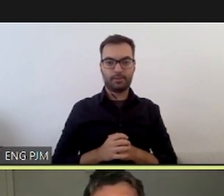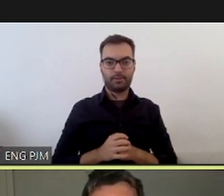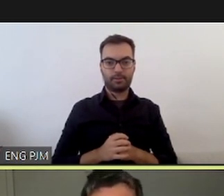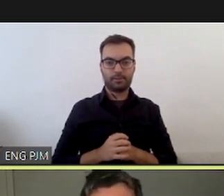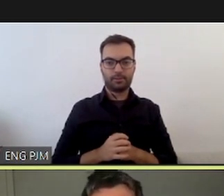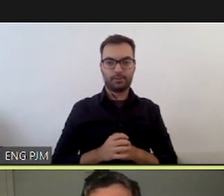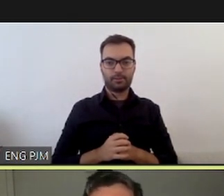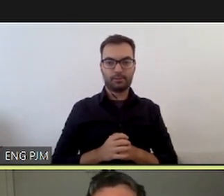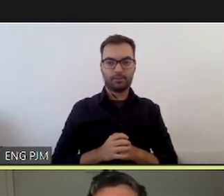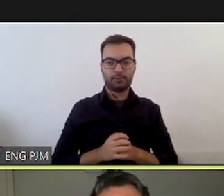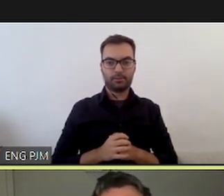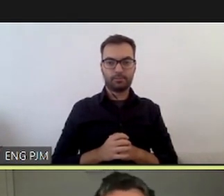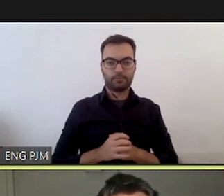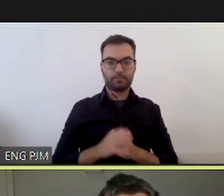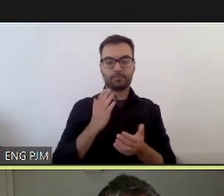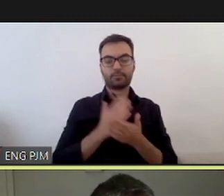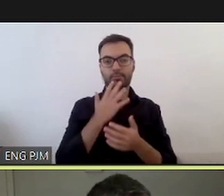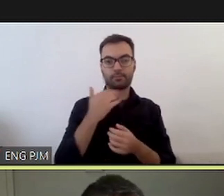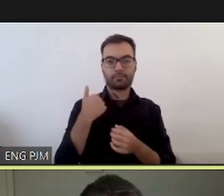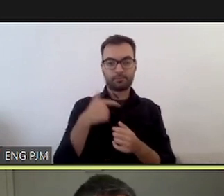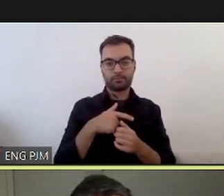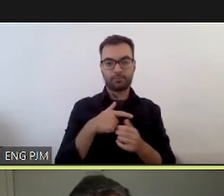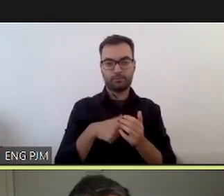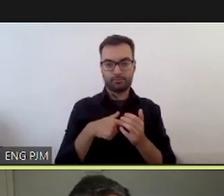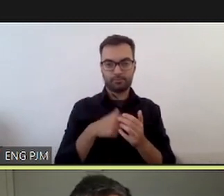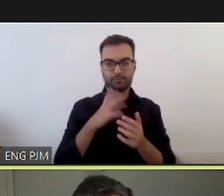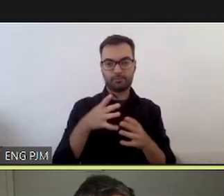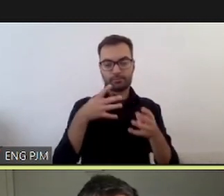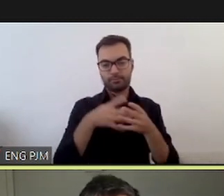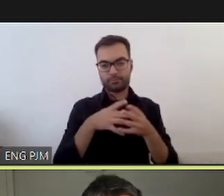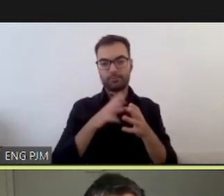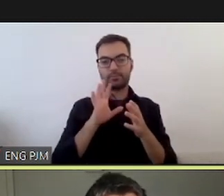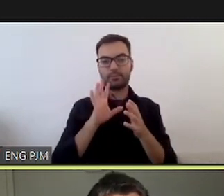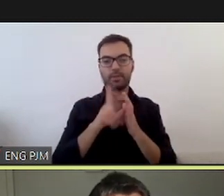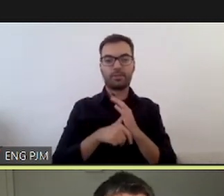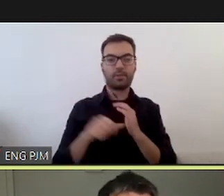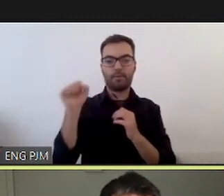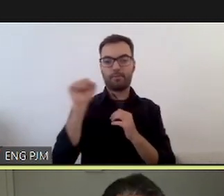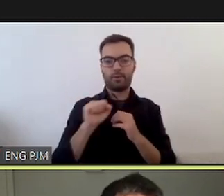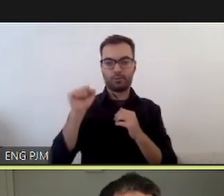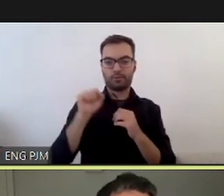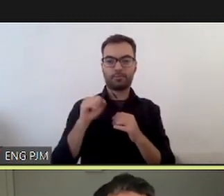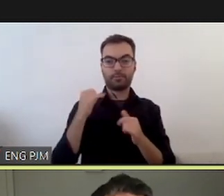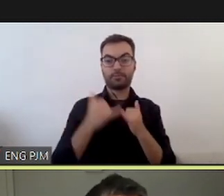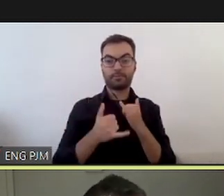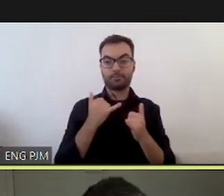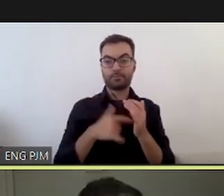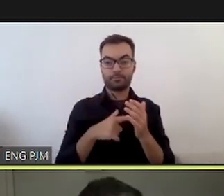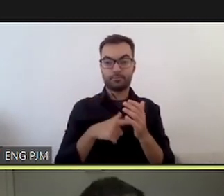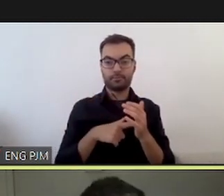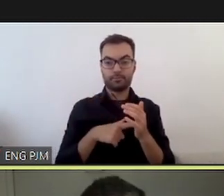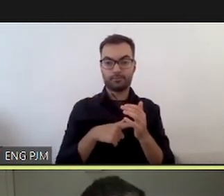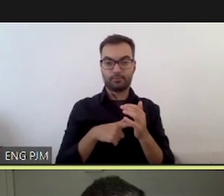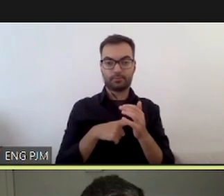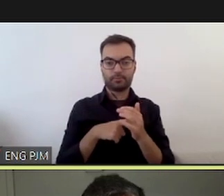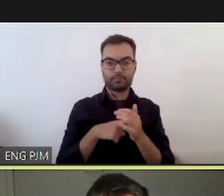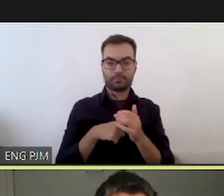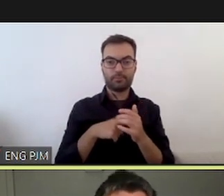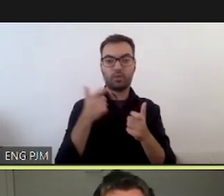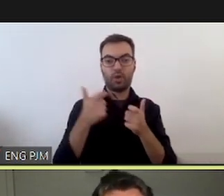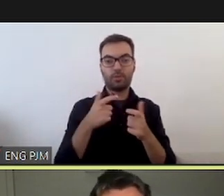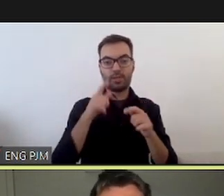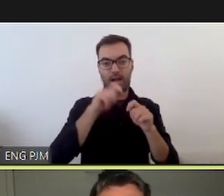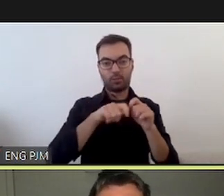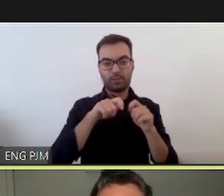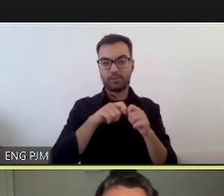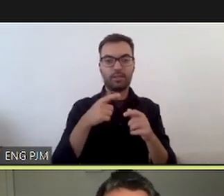I already told you that we'll be verified at Wrocław City. And if you're running the accessibility audit, it's not